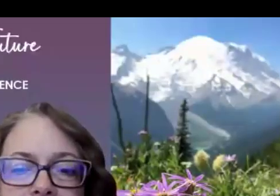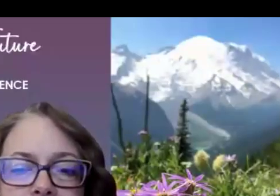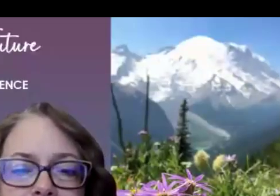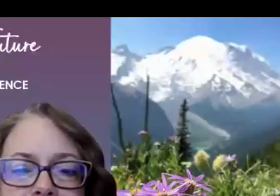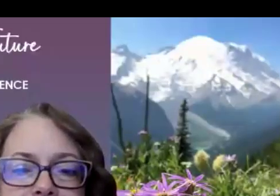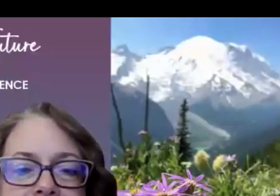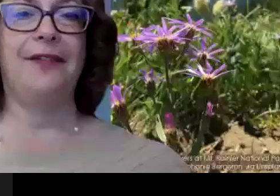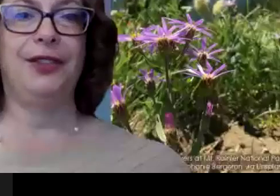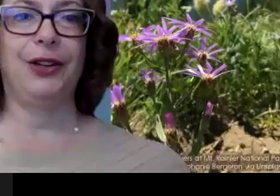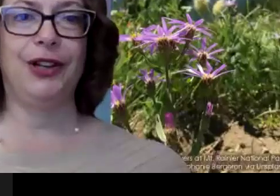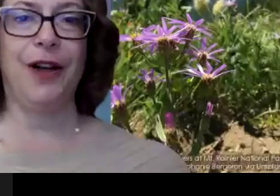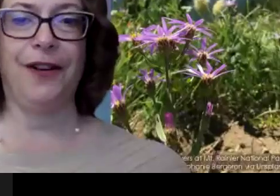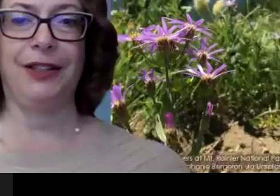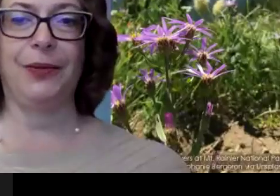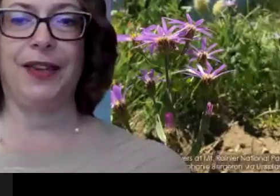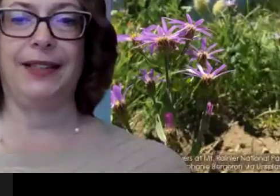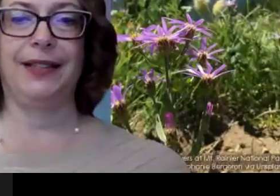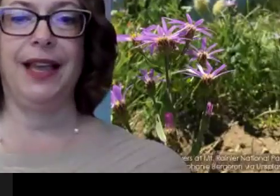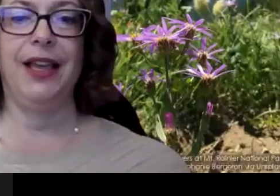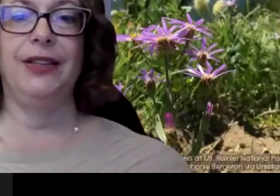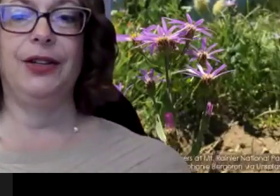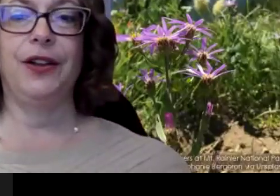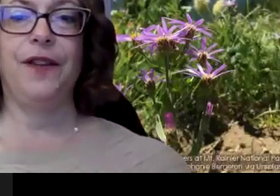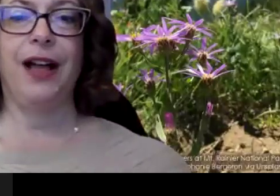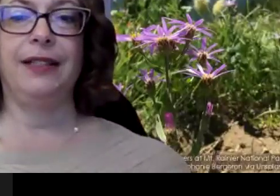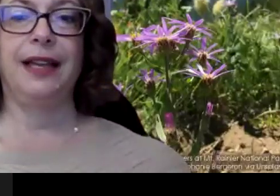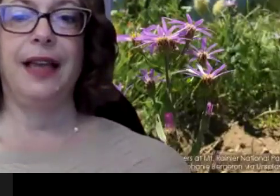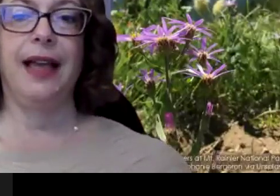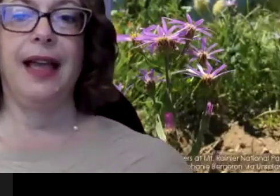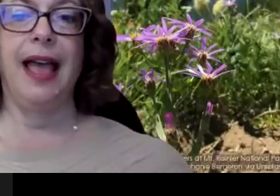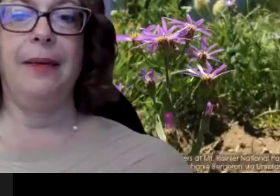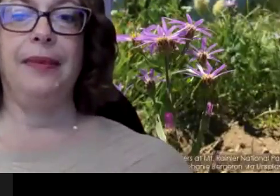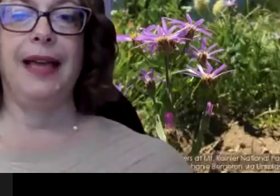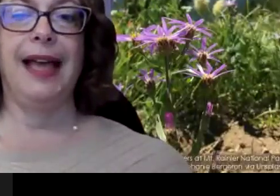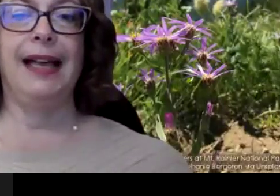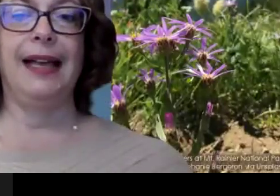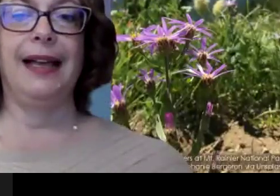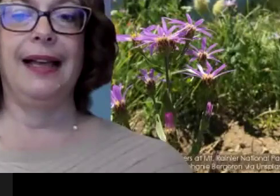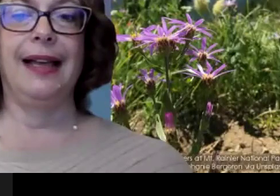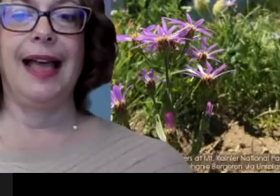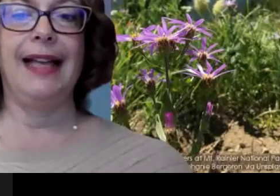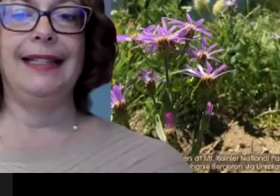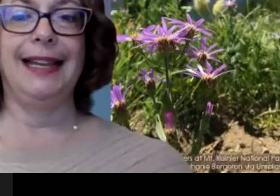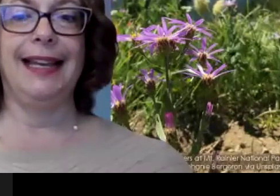So today we are fortunate to have Serge Alphonse with us. Serge Alphonse,